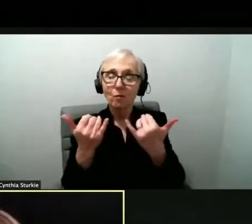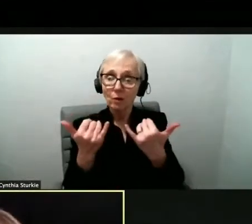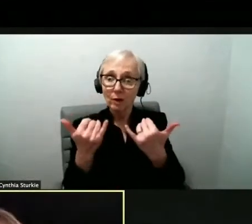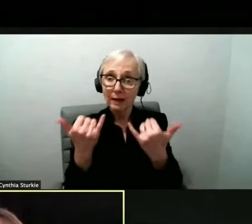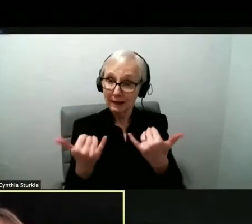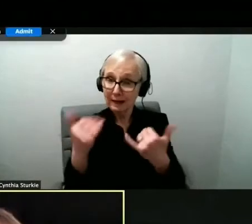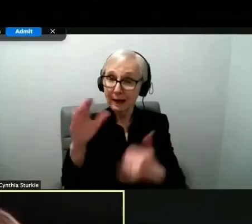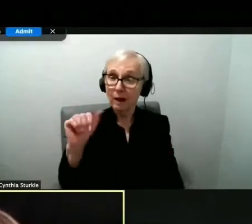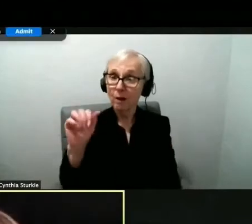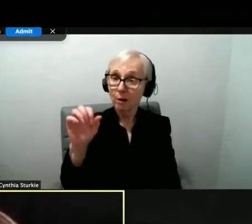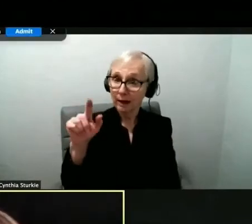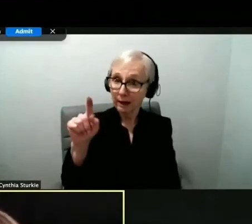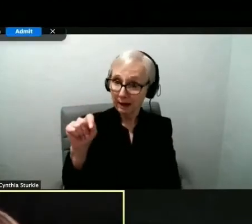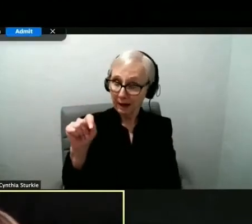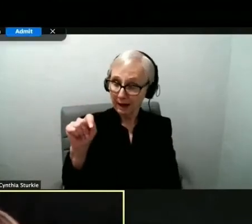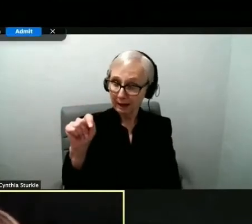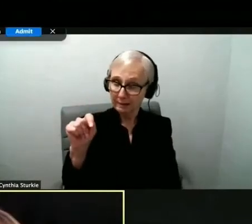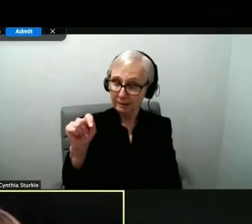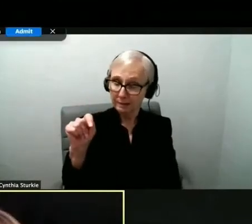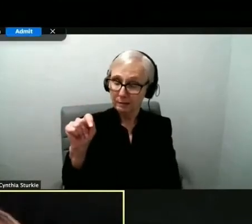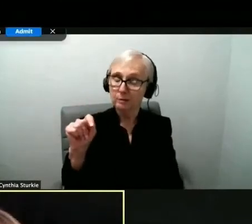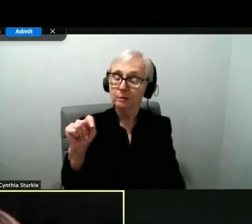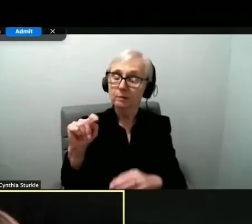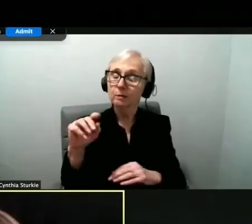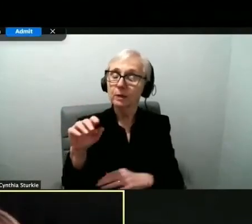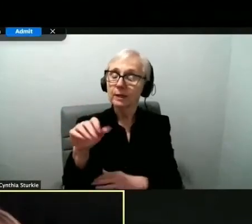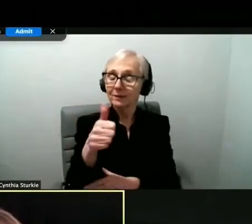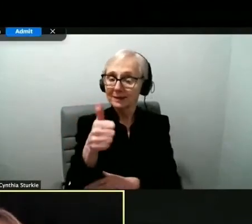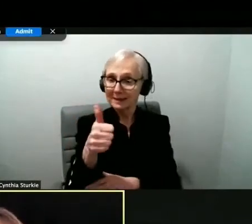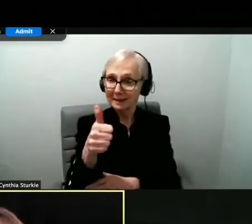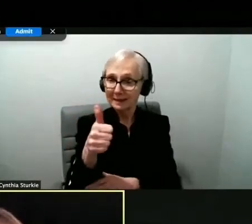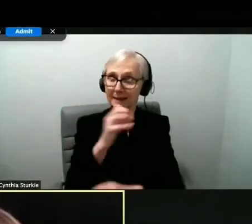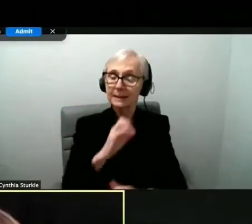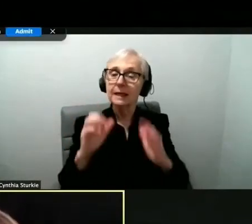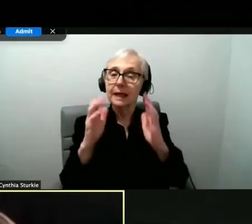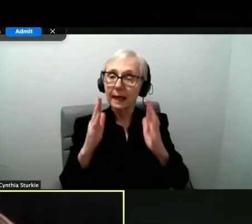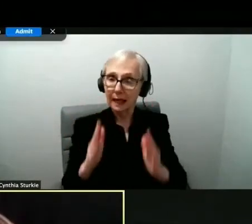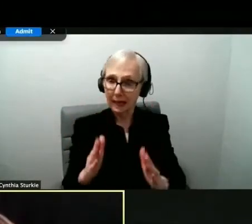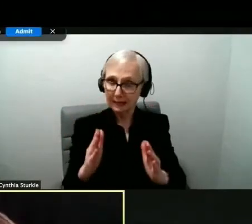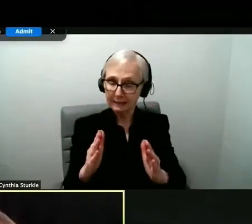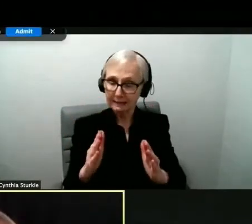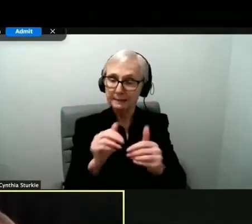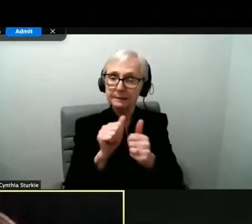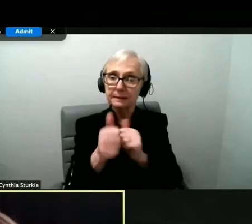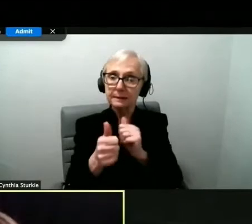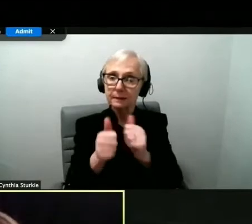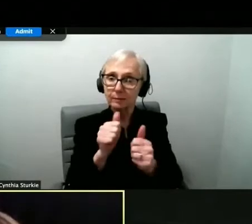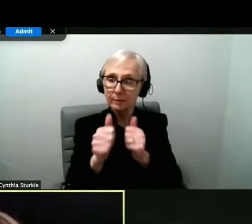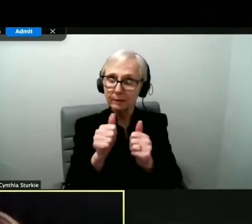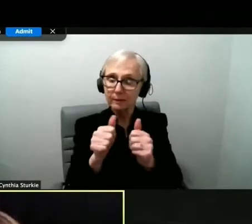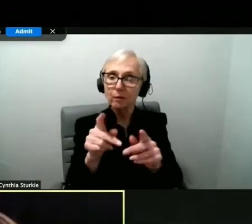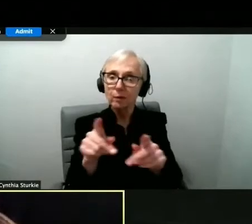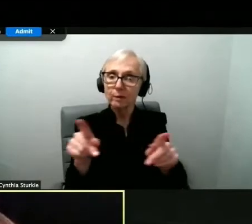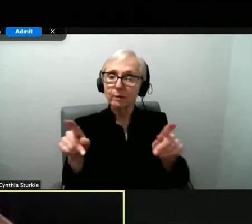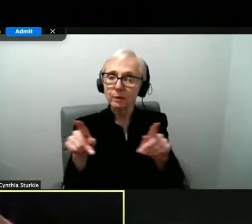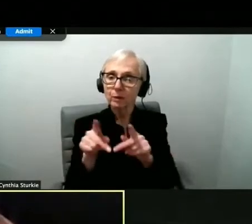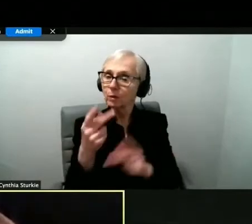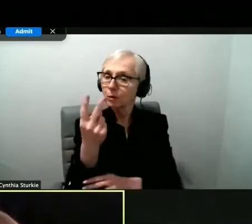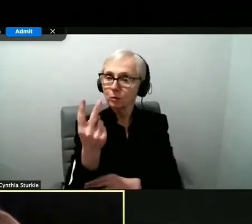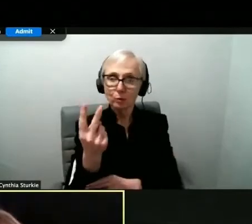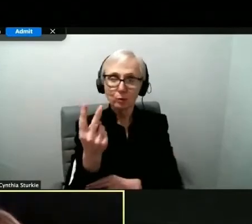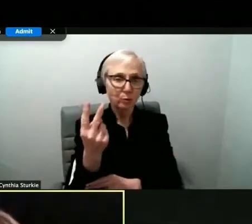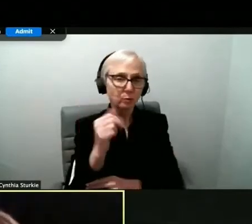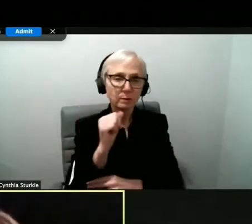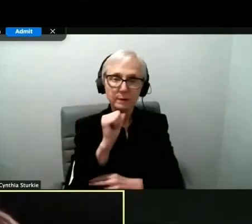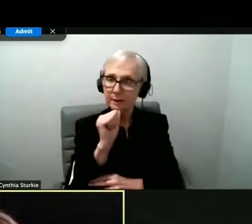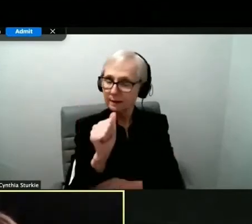2 candidate forum today with 10 of the 12 candidates running for the position. The other two candidates were invited but did not complete the